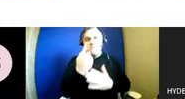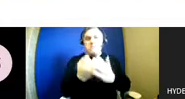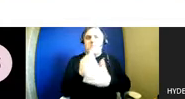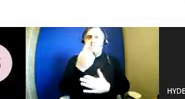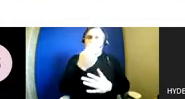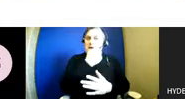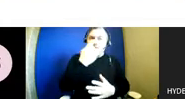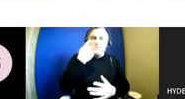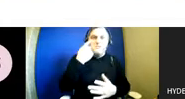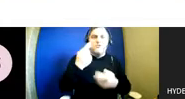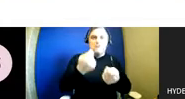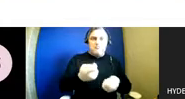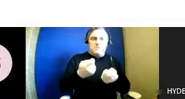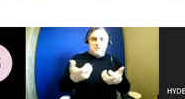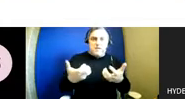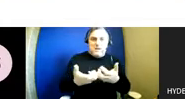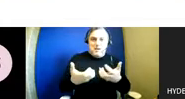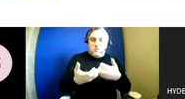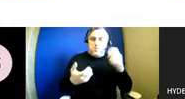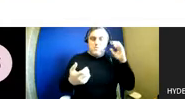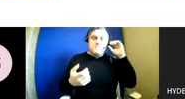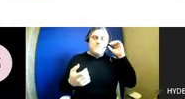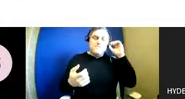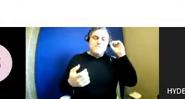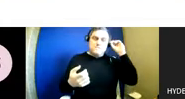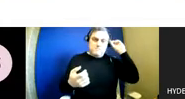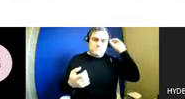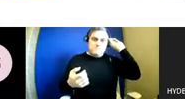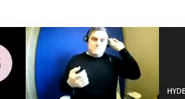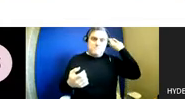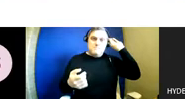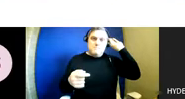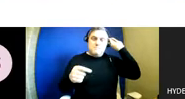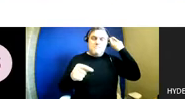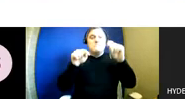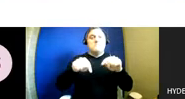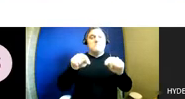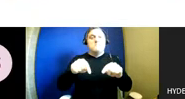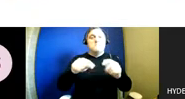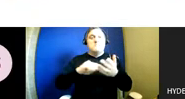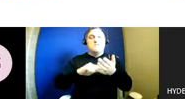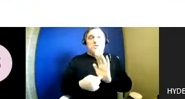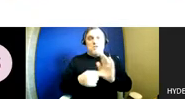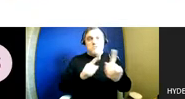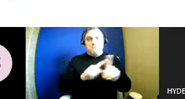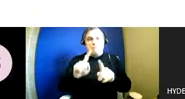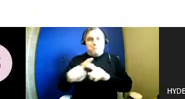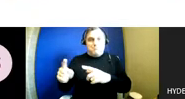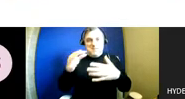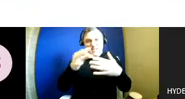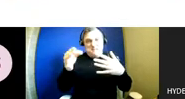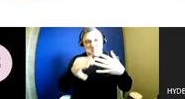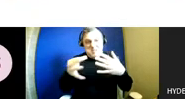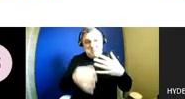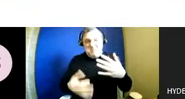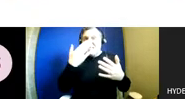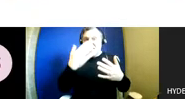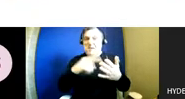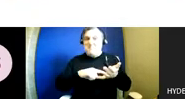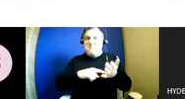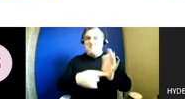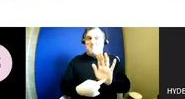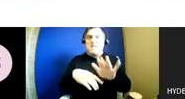the treatment. This shows the list of symptoms that currently appear